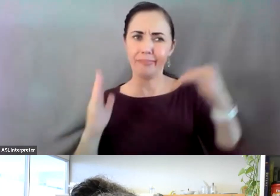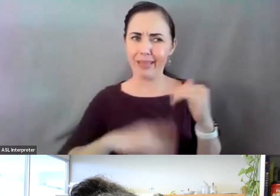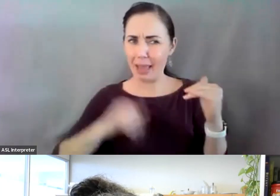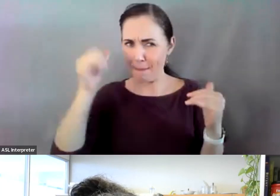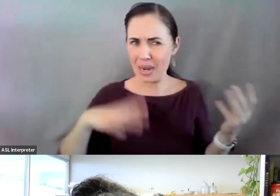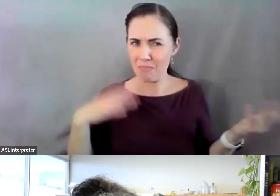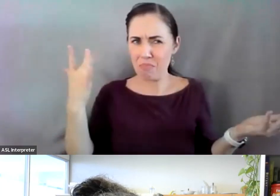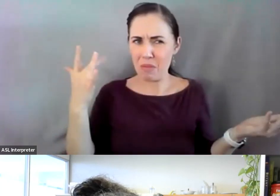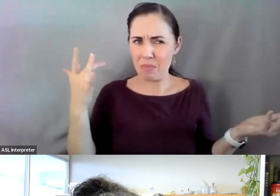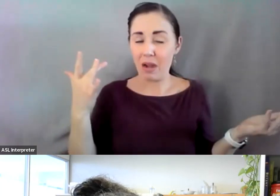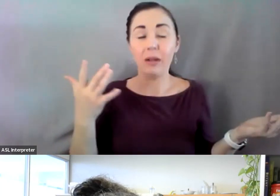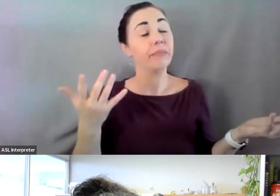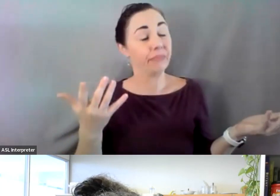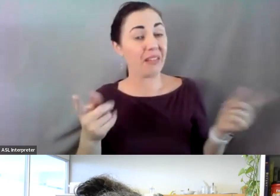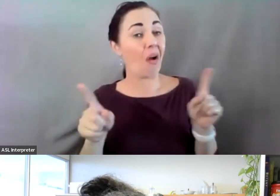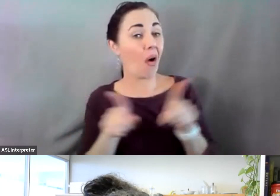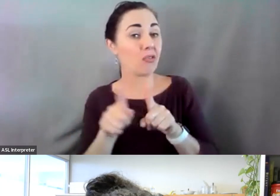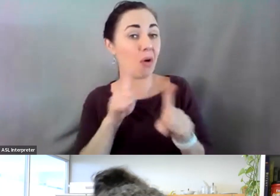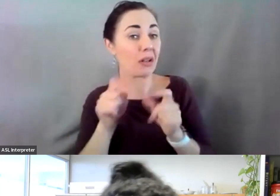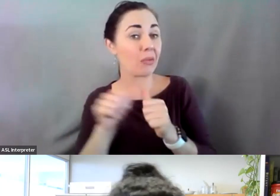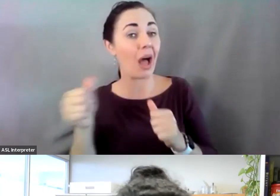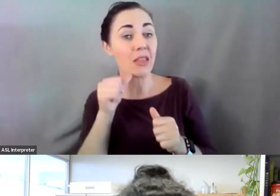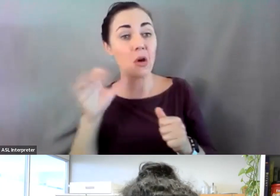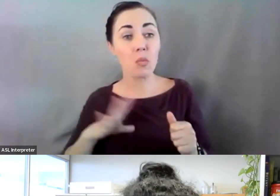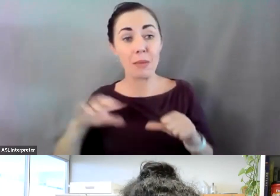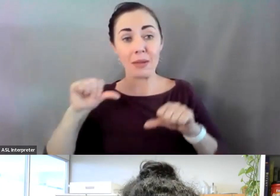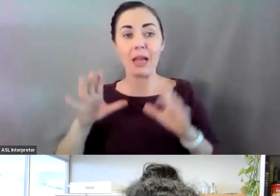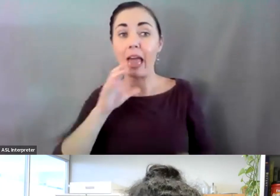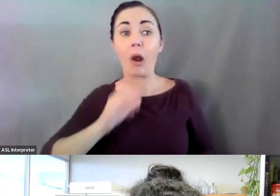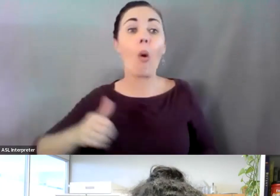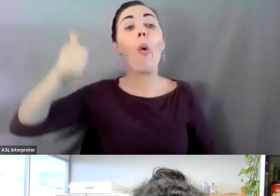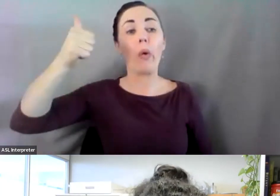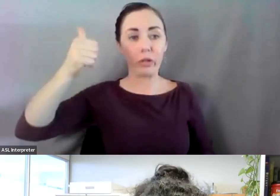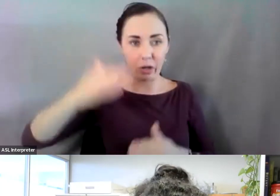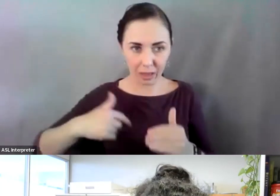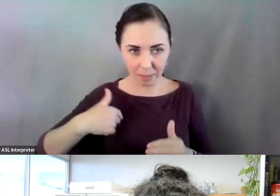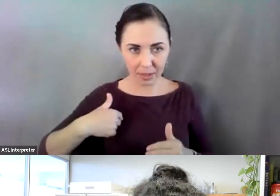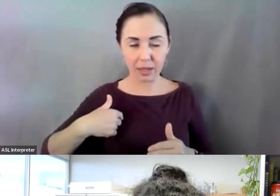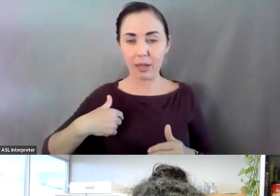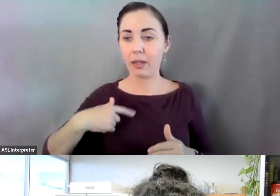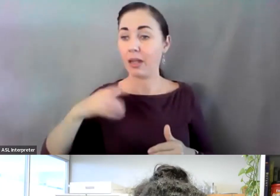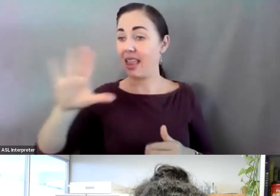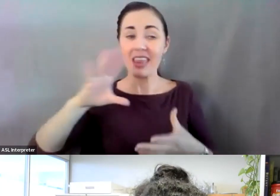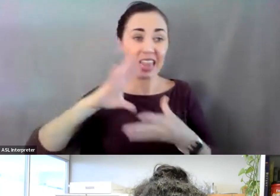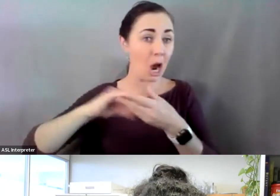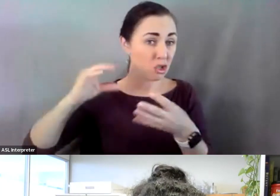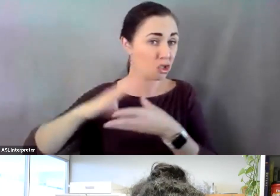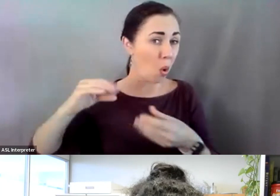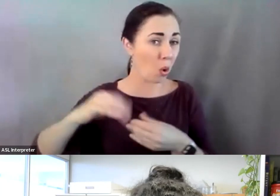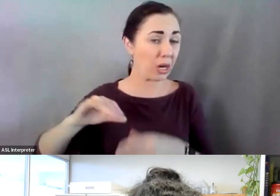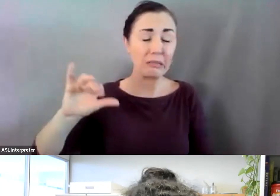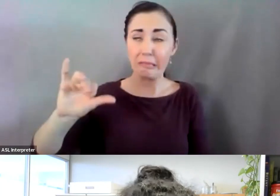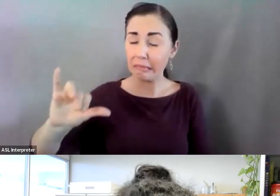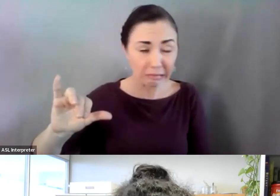men? And I talked to some of the women scientists who are much older than me, and the stories that they can tell are far worse